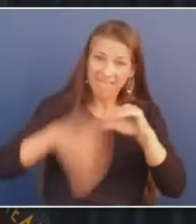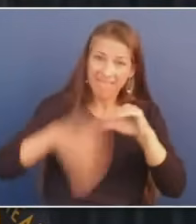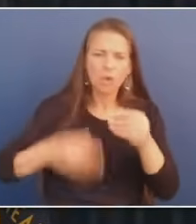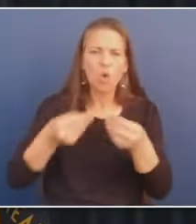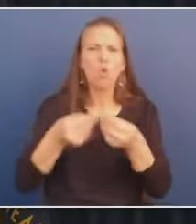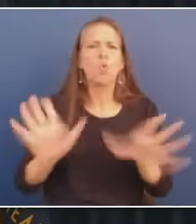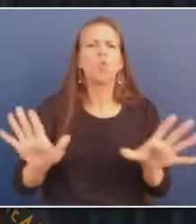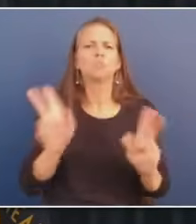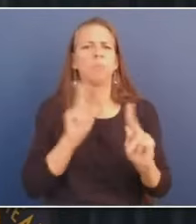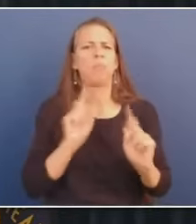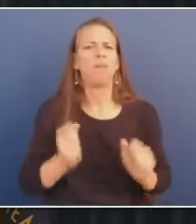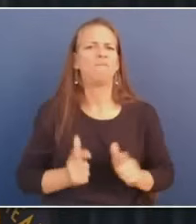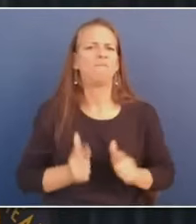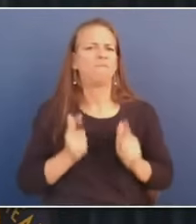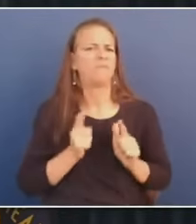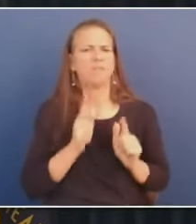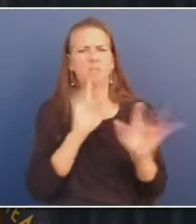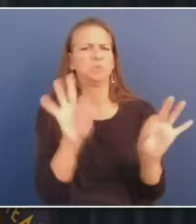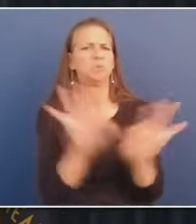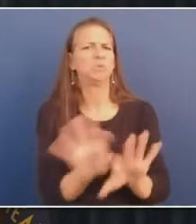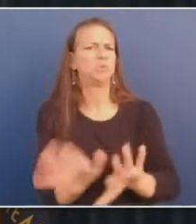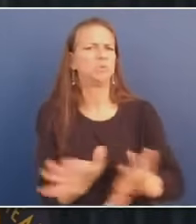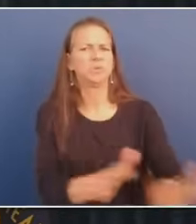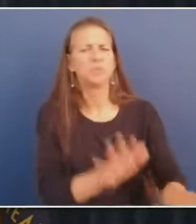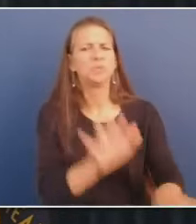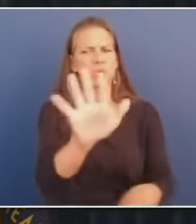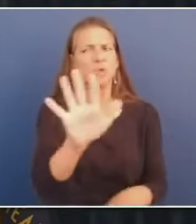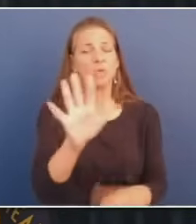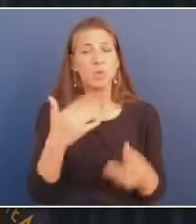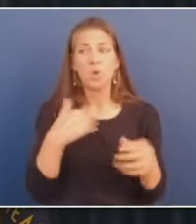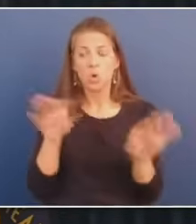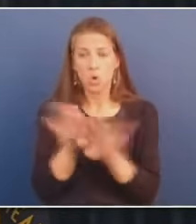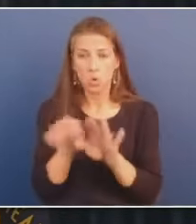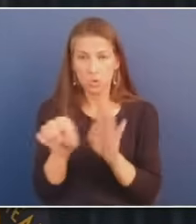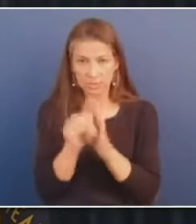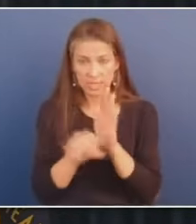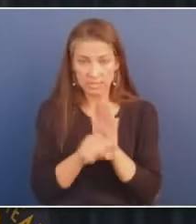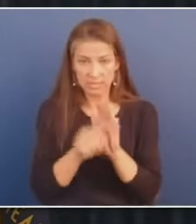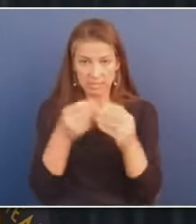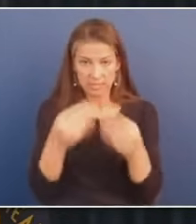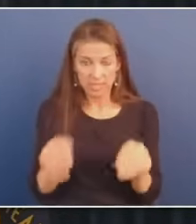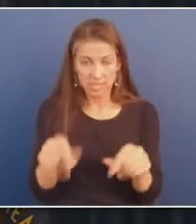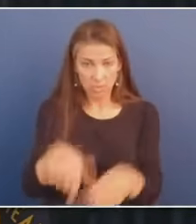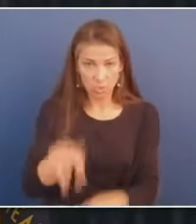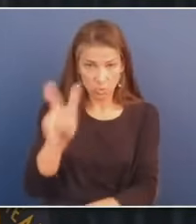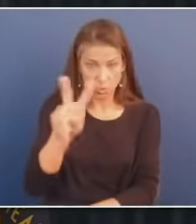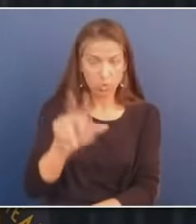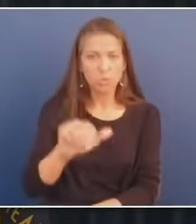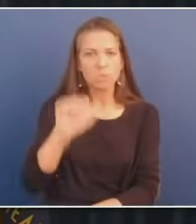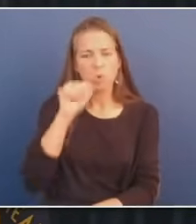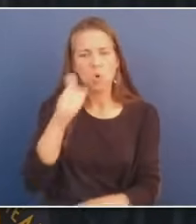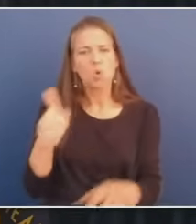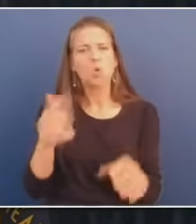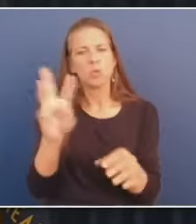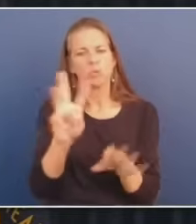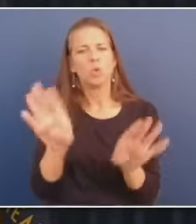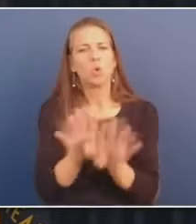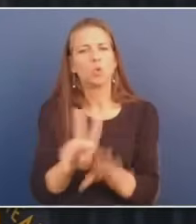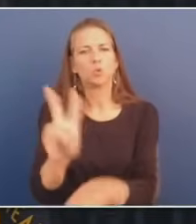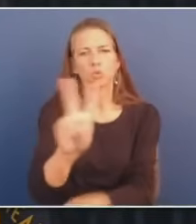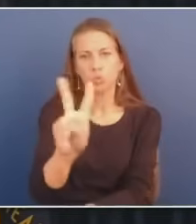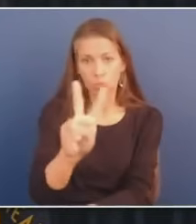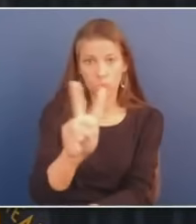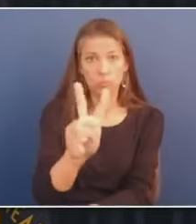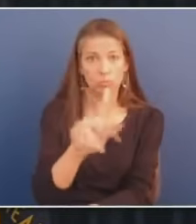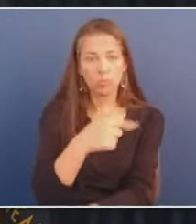life. So again, we're closing our state office buildings today at 2 p.m., and tomorrow, Wednesday at 2 p.m. And we're going to be watching